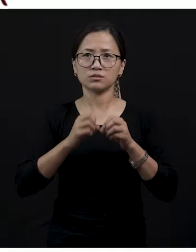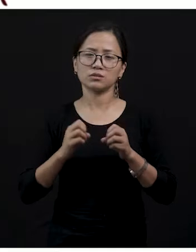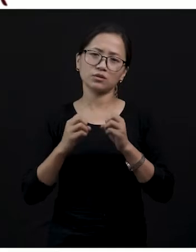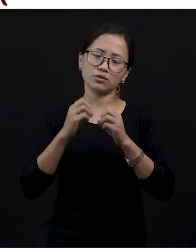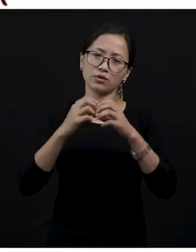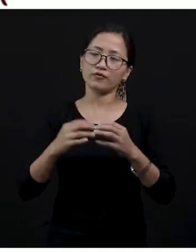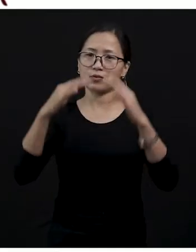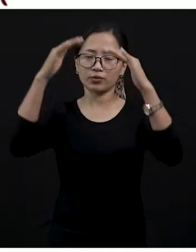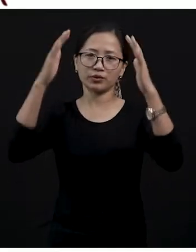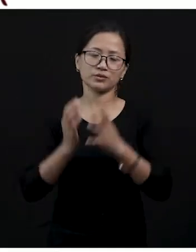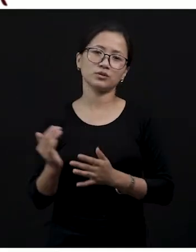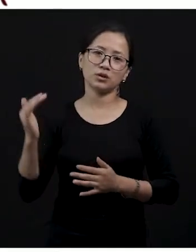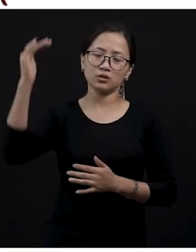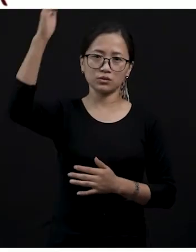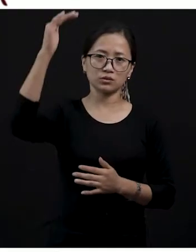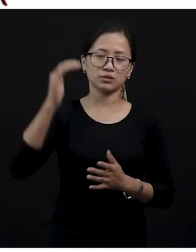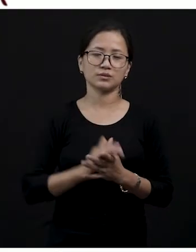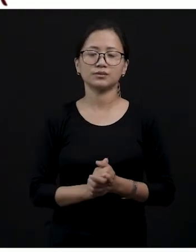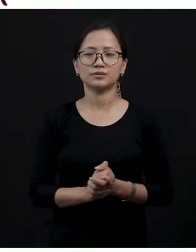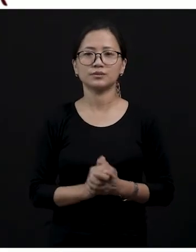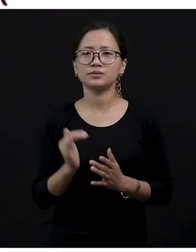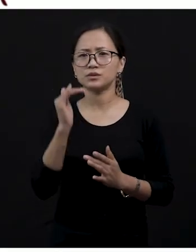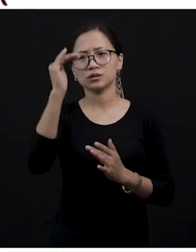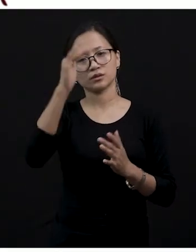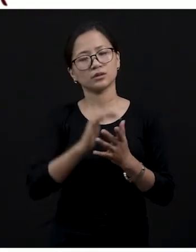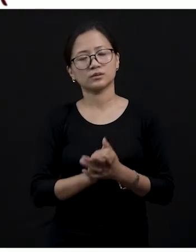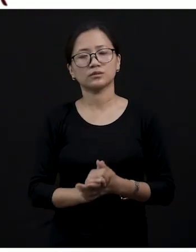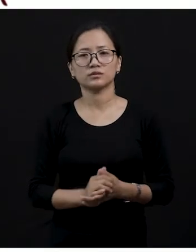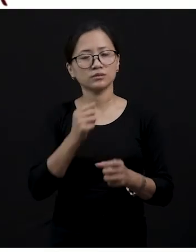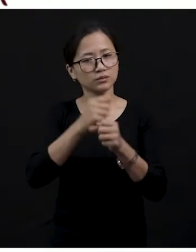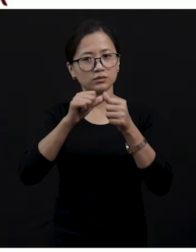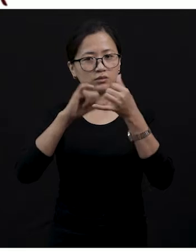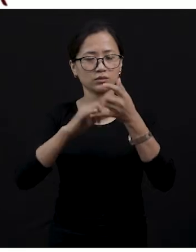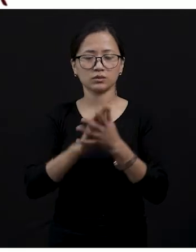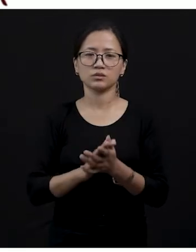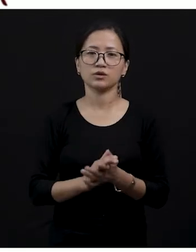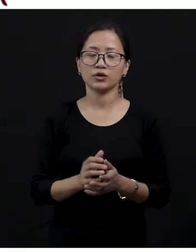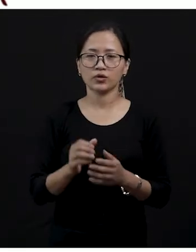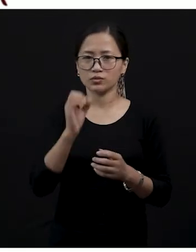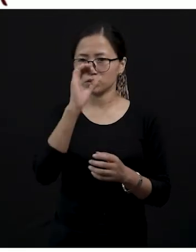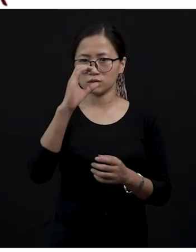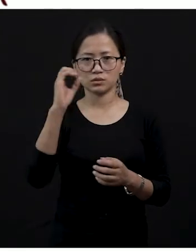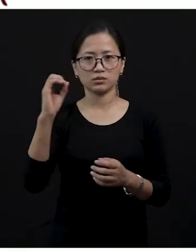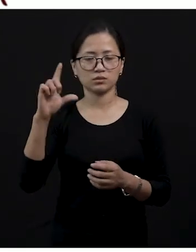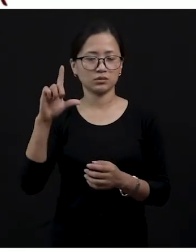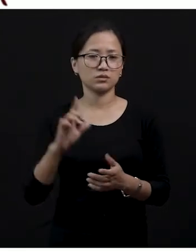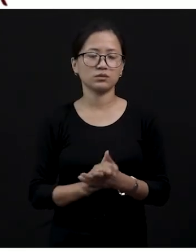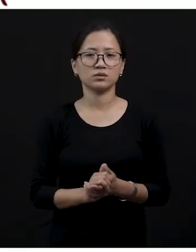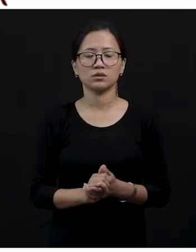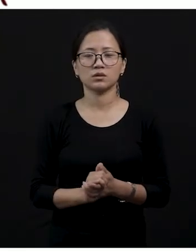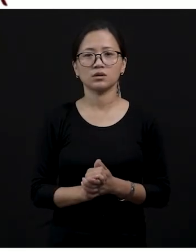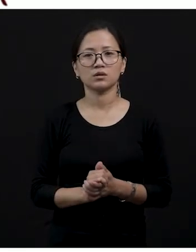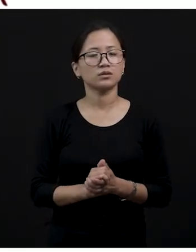water evaporate, become gas and goes up, those gas, if you cool it, you can drink it and no salt